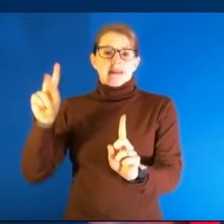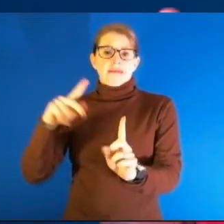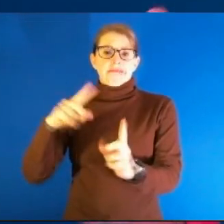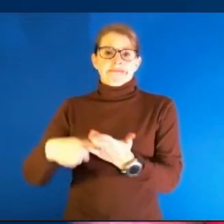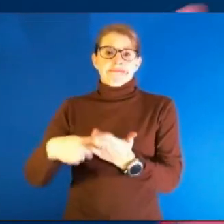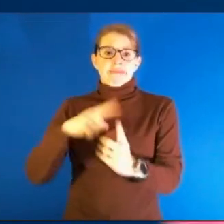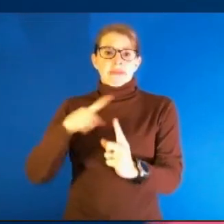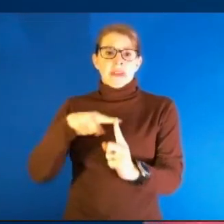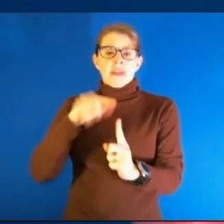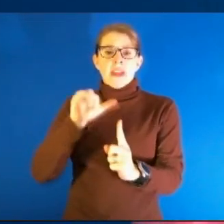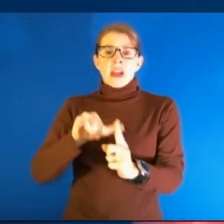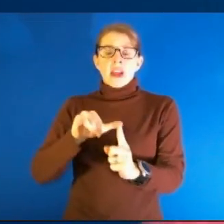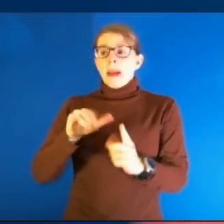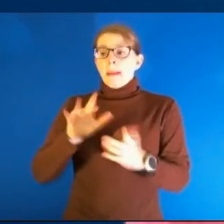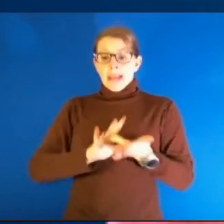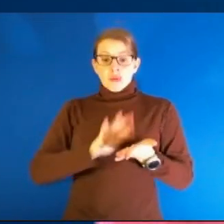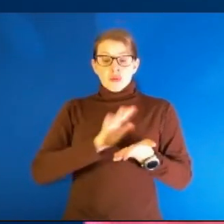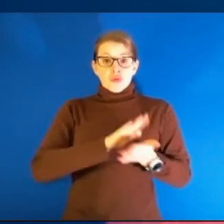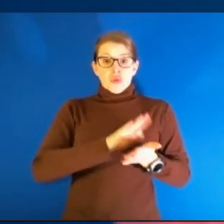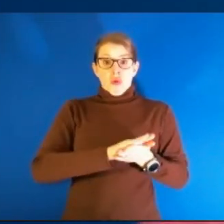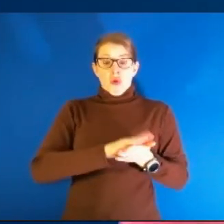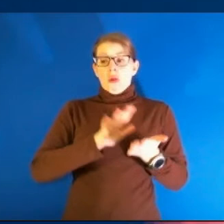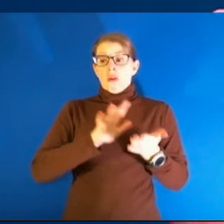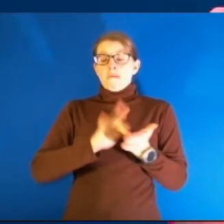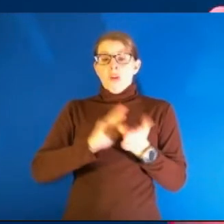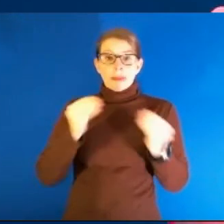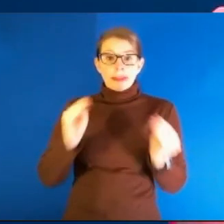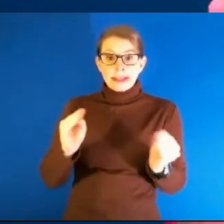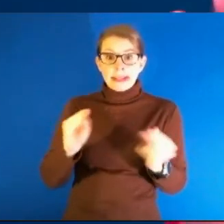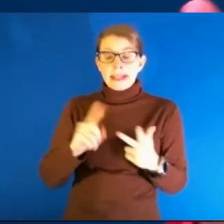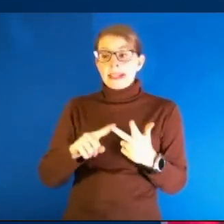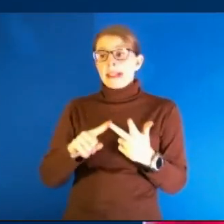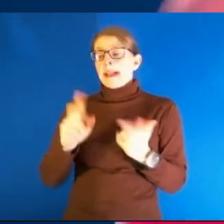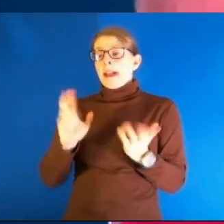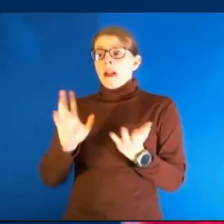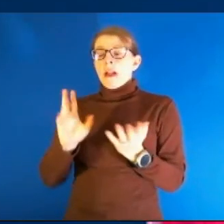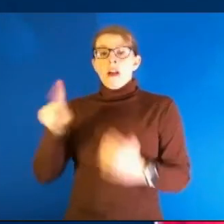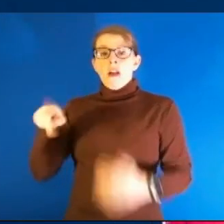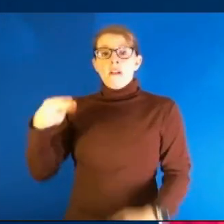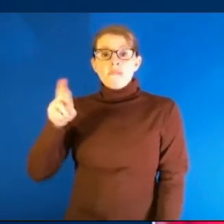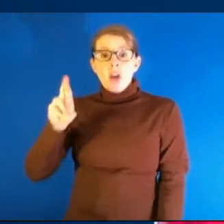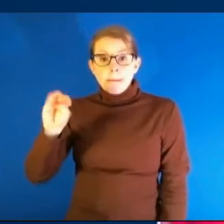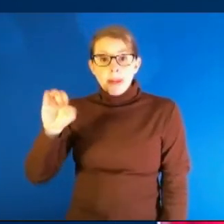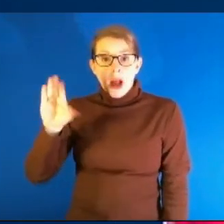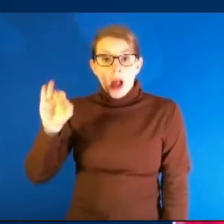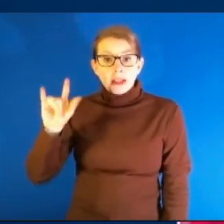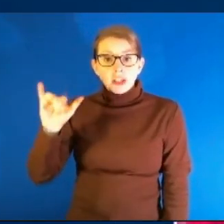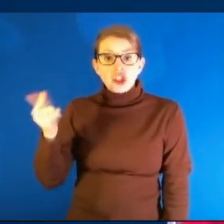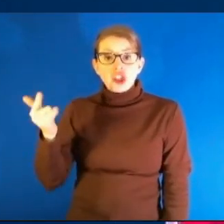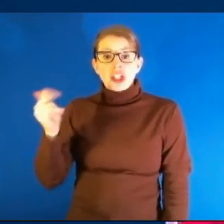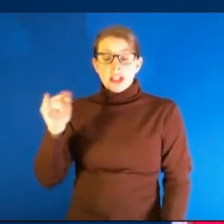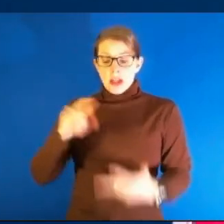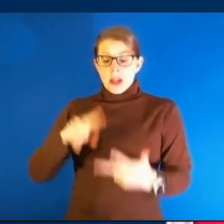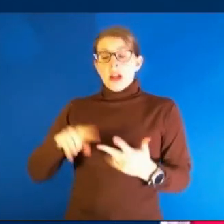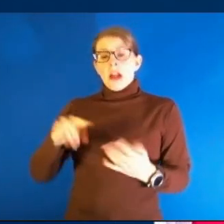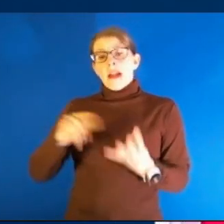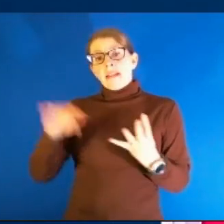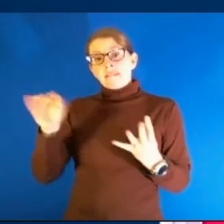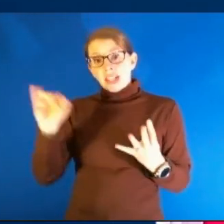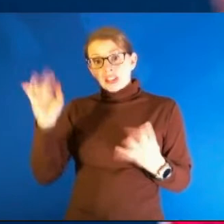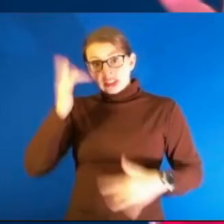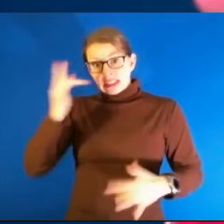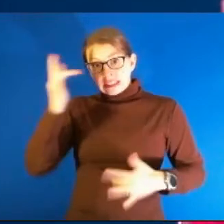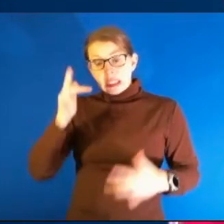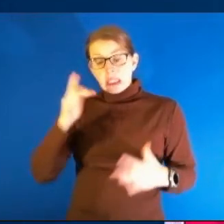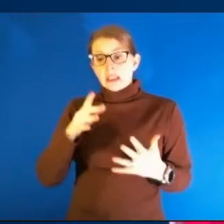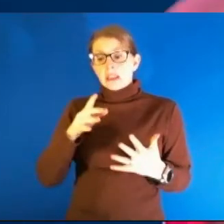all these classes in pharmacy and pharmacology and infectious disease in this case or whatever, and then you go through and